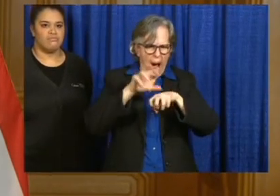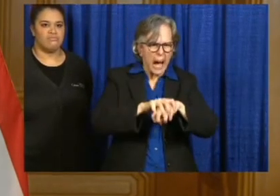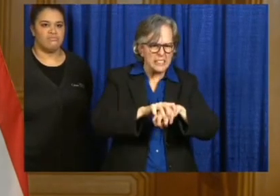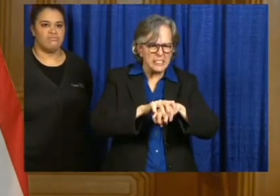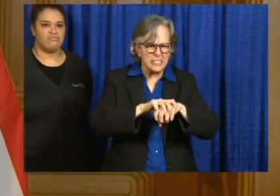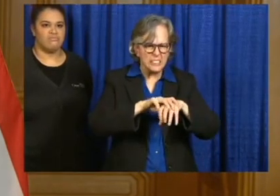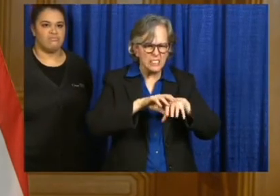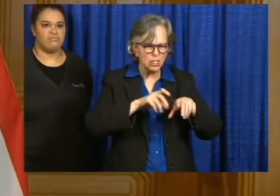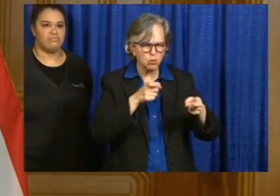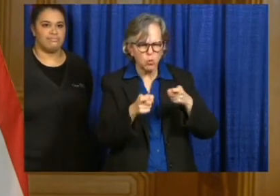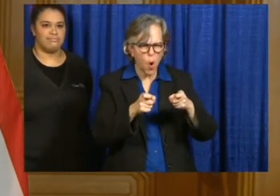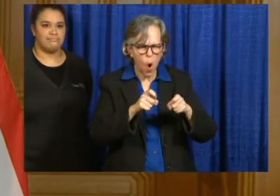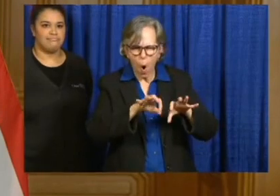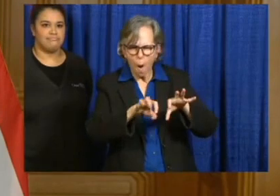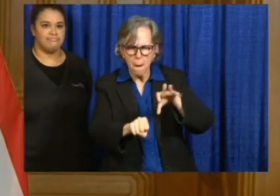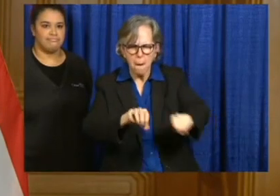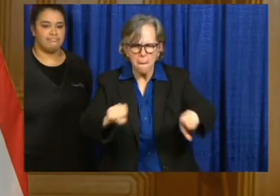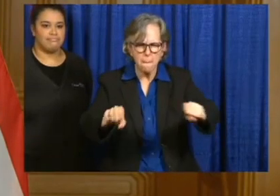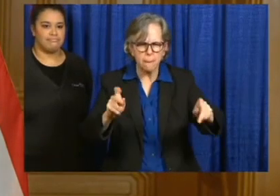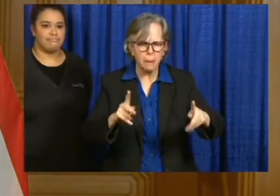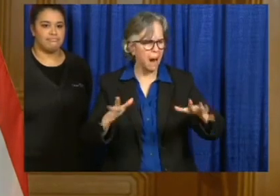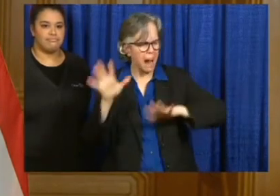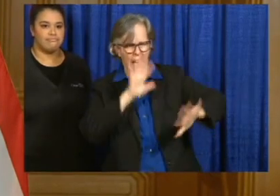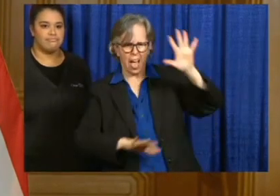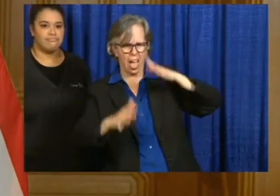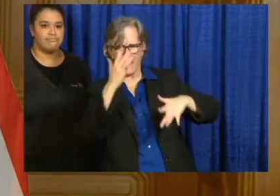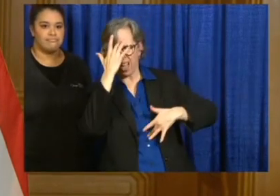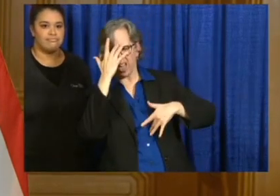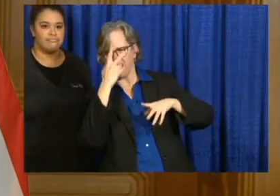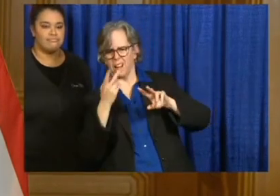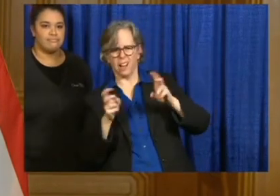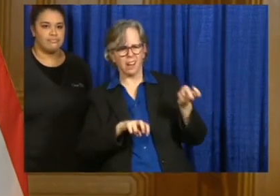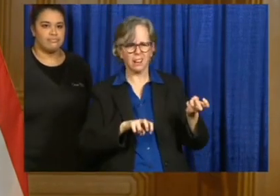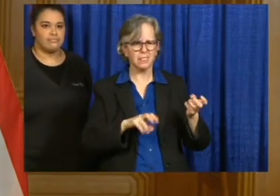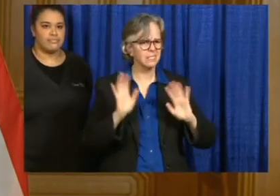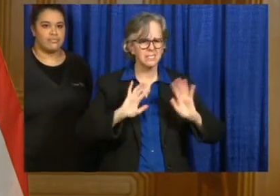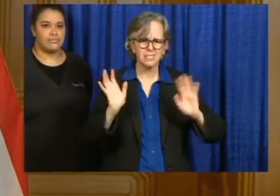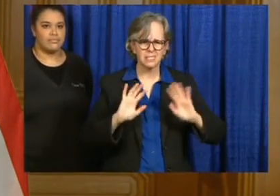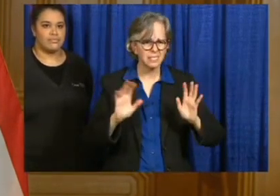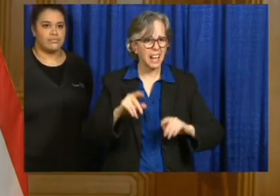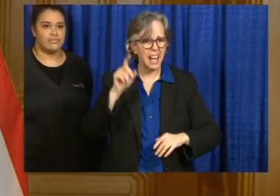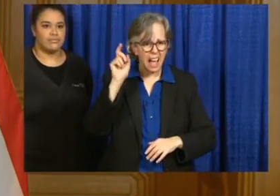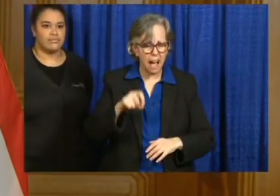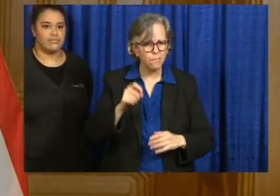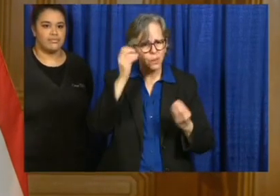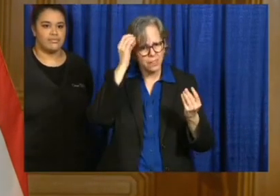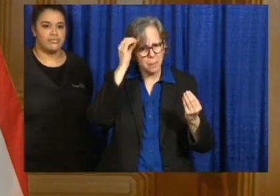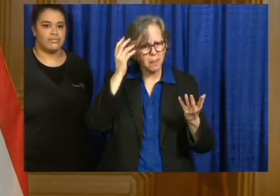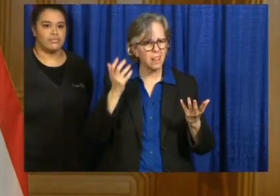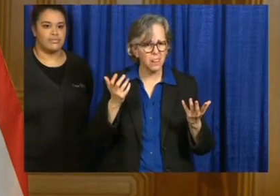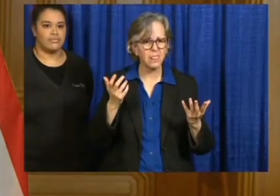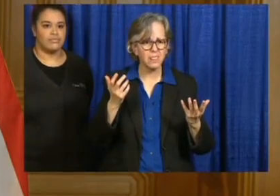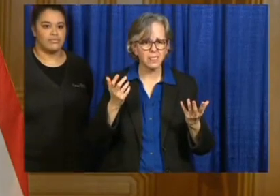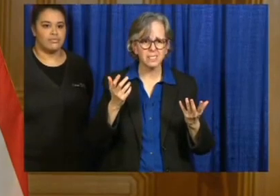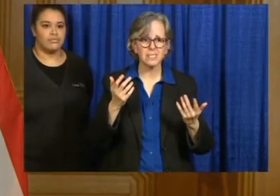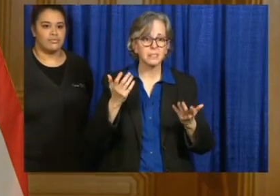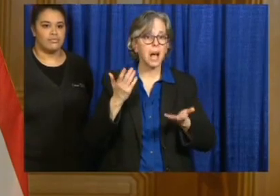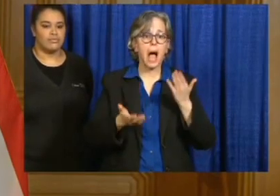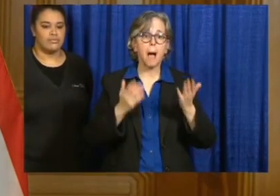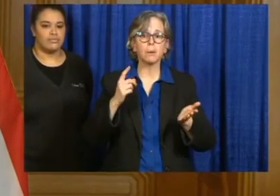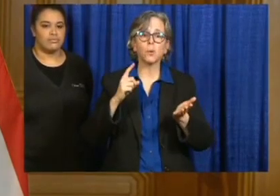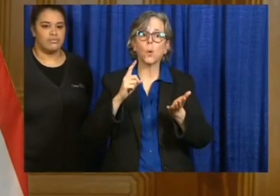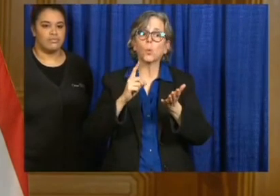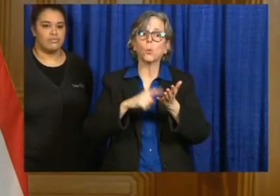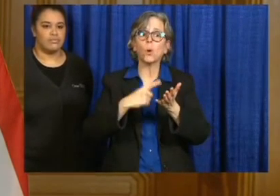And this is a critical time. We need to look at this as once in 102 years. We don't know if we'll